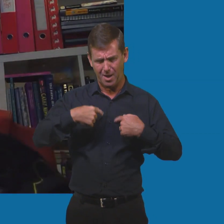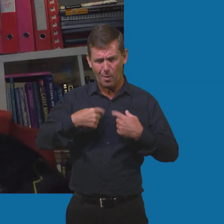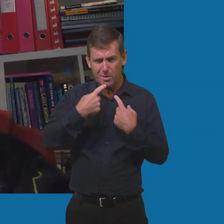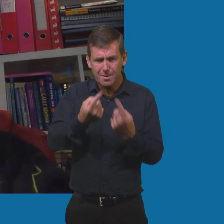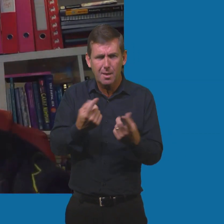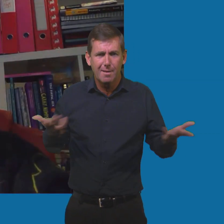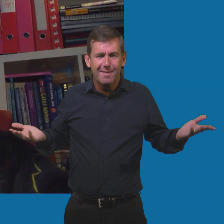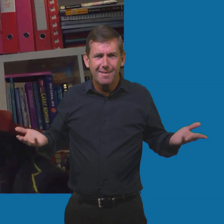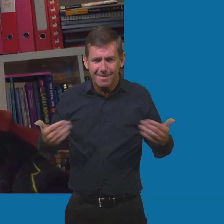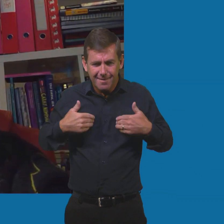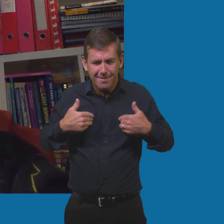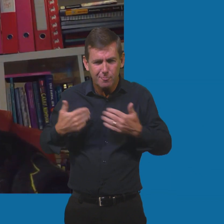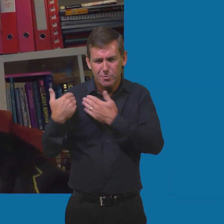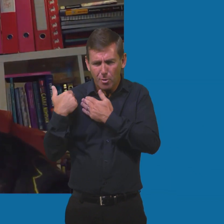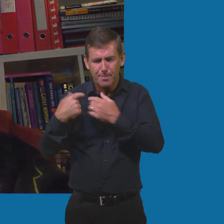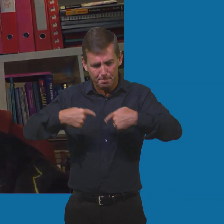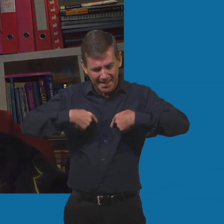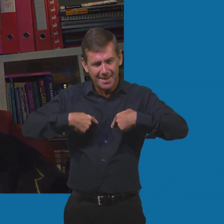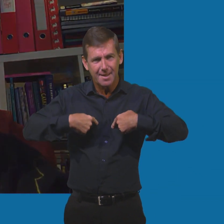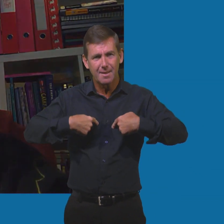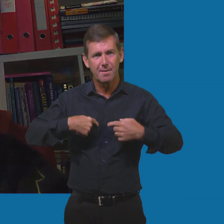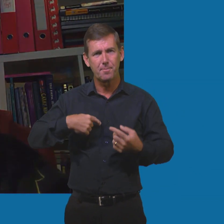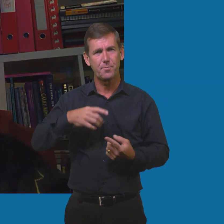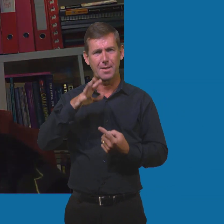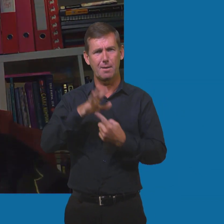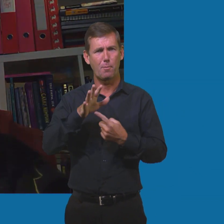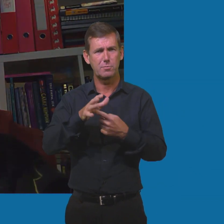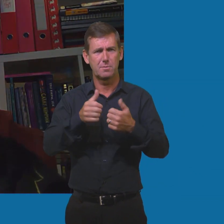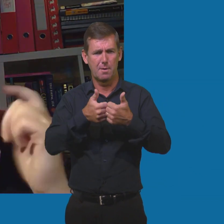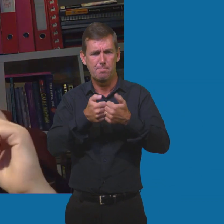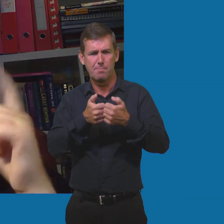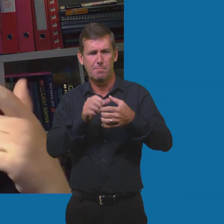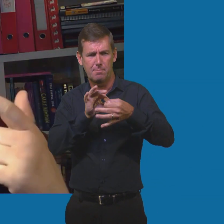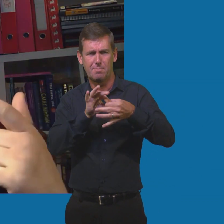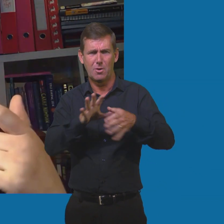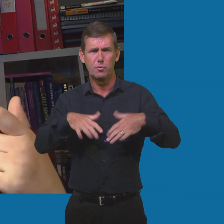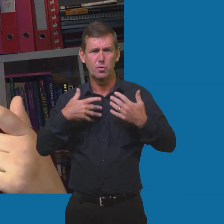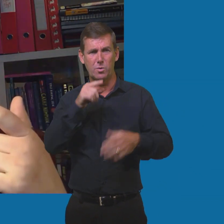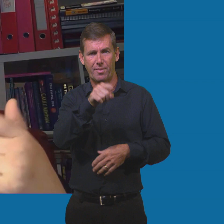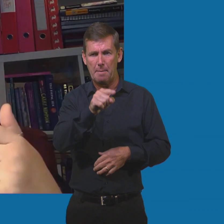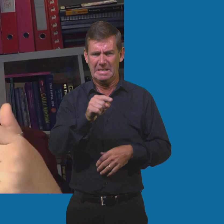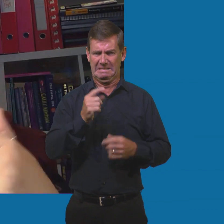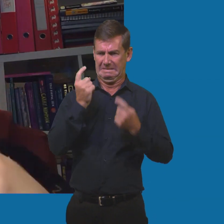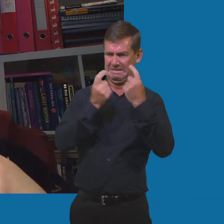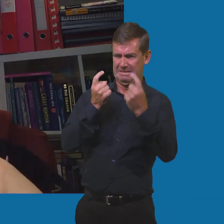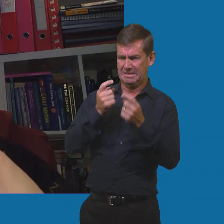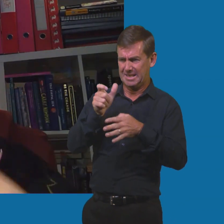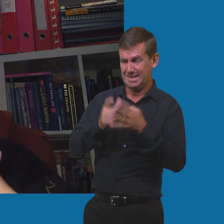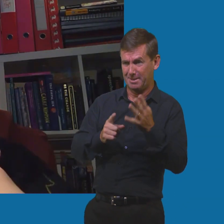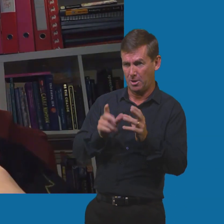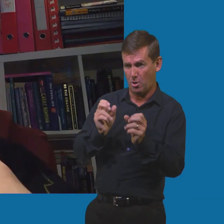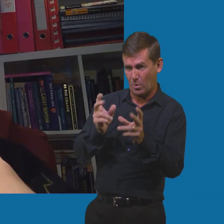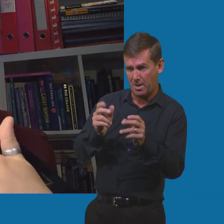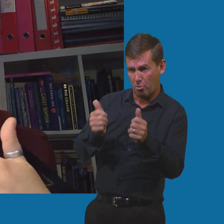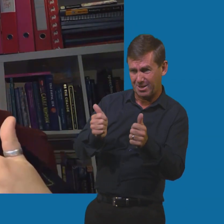you that. And it's really important that any partner I have doesn't feel like they're having to constantly second guess my disability as well. I